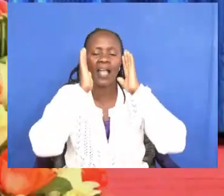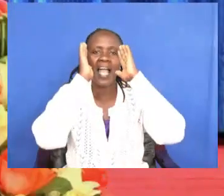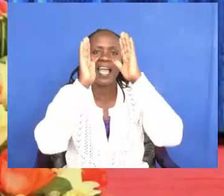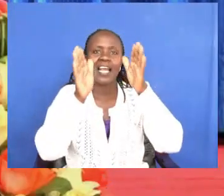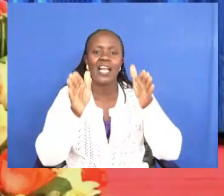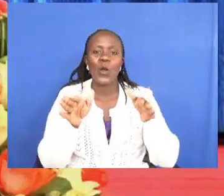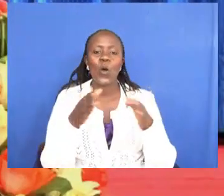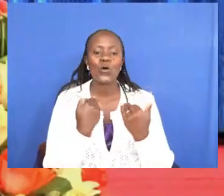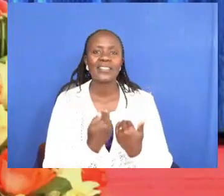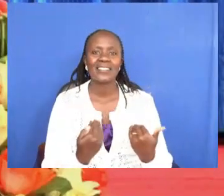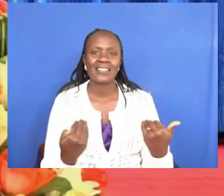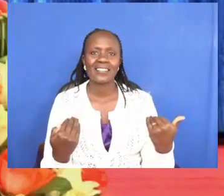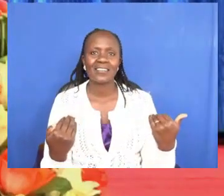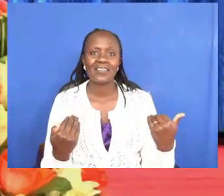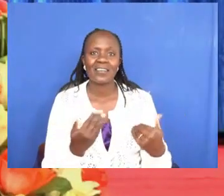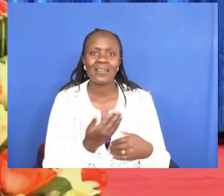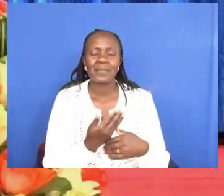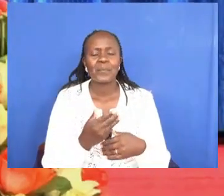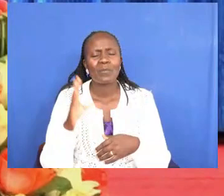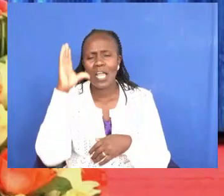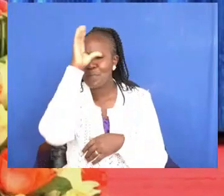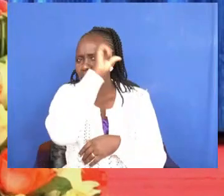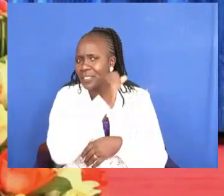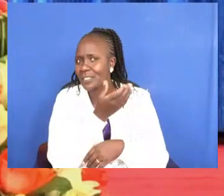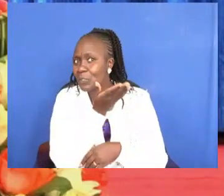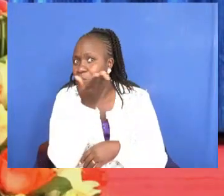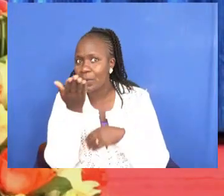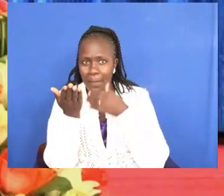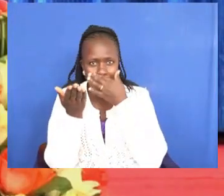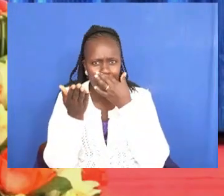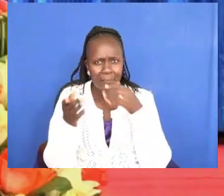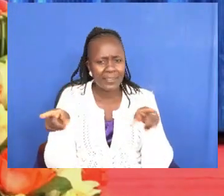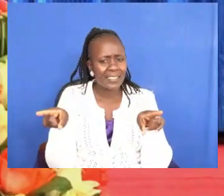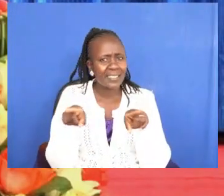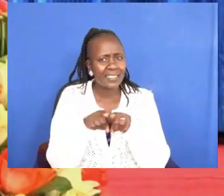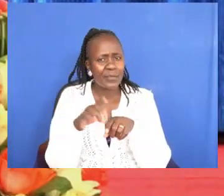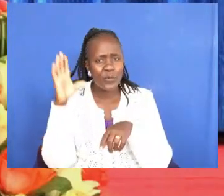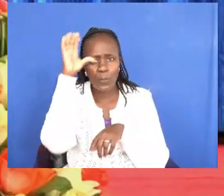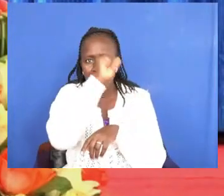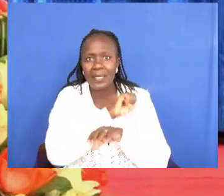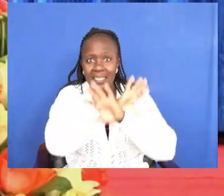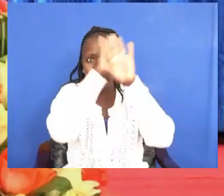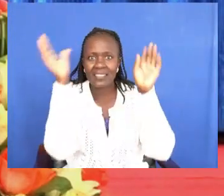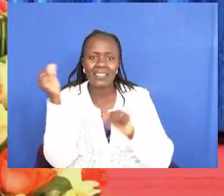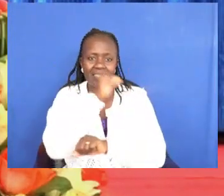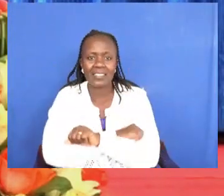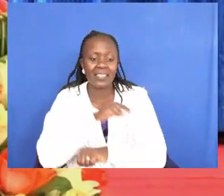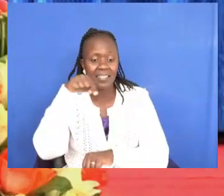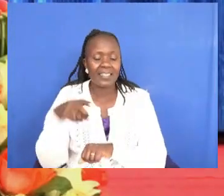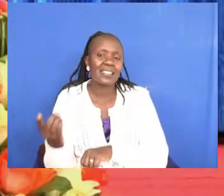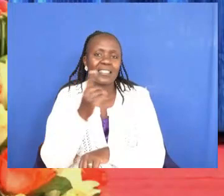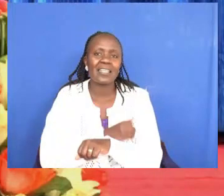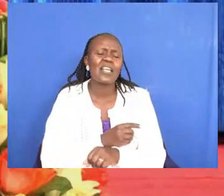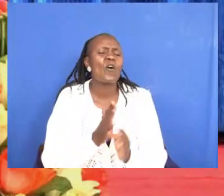Hello, children. I really missed you. Did you miss Sunday School? Okay, today we have a